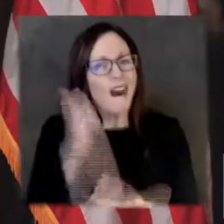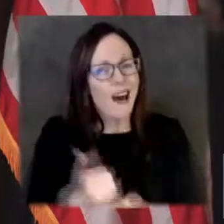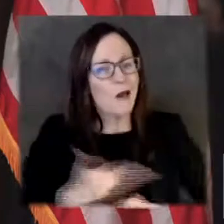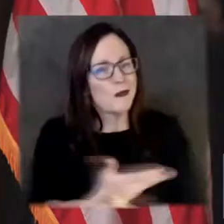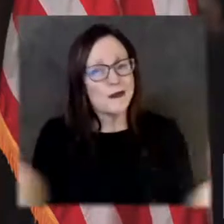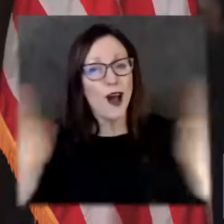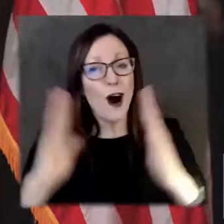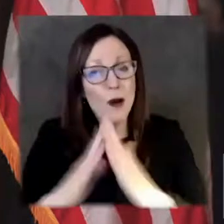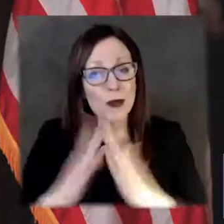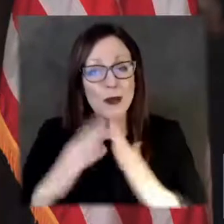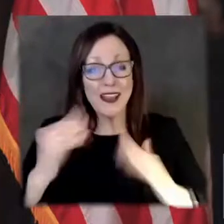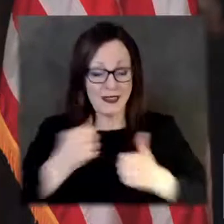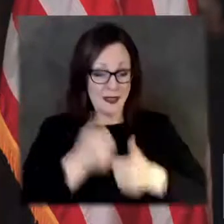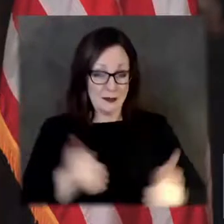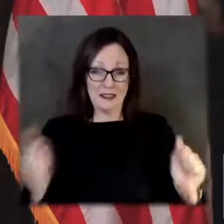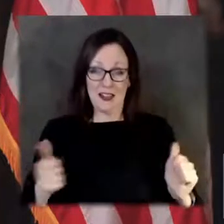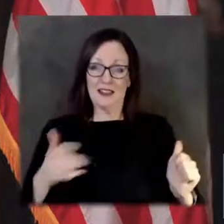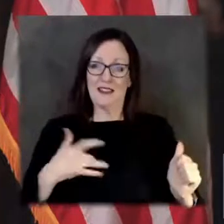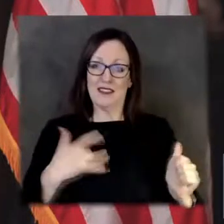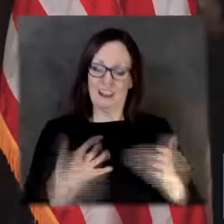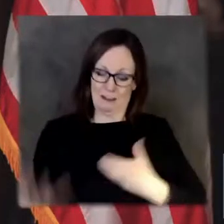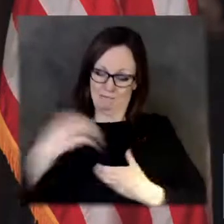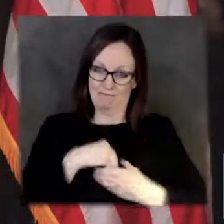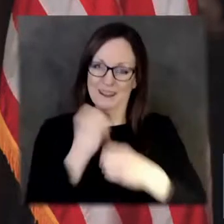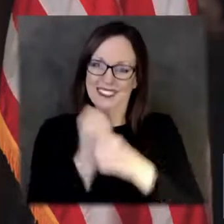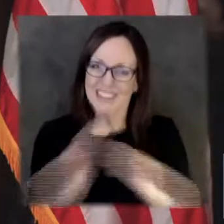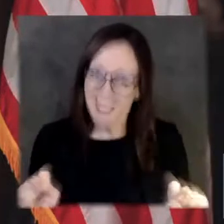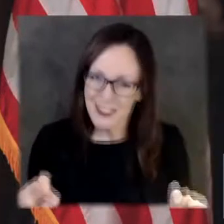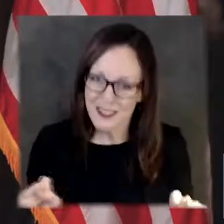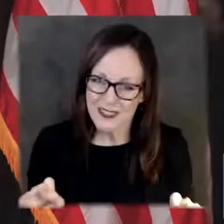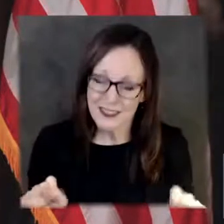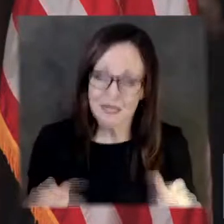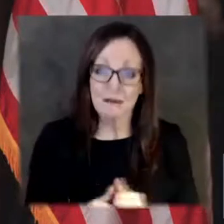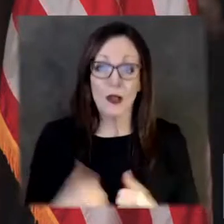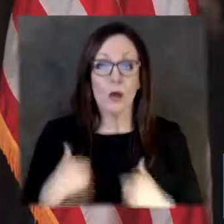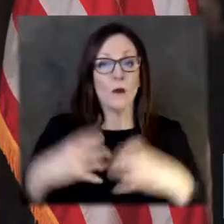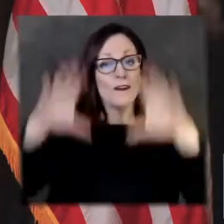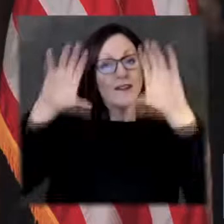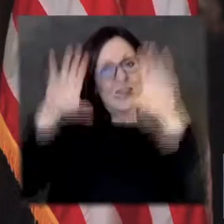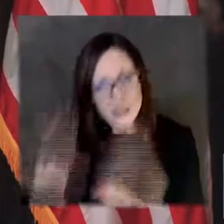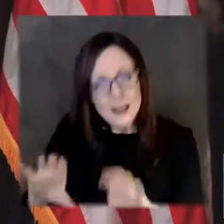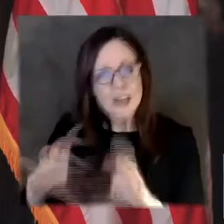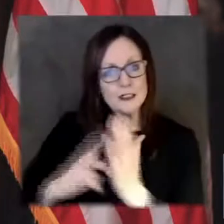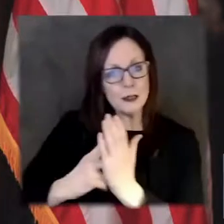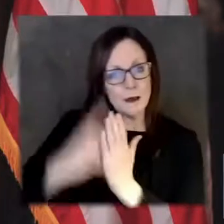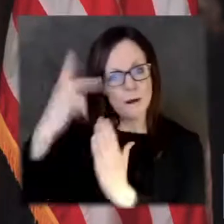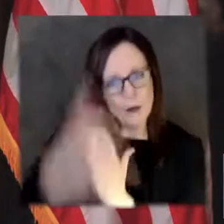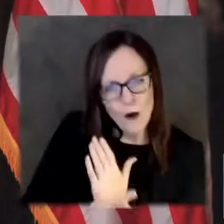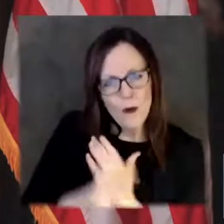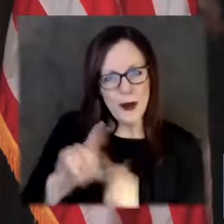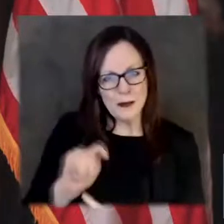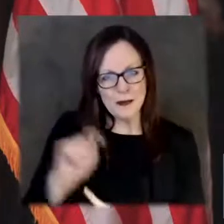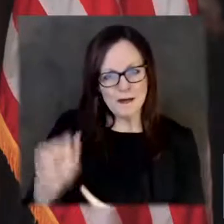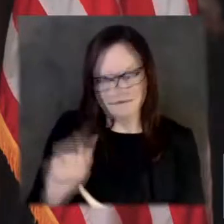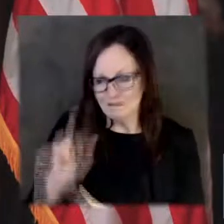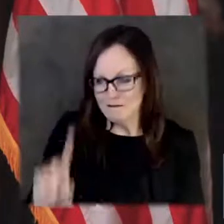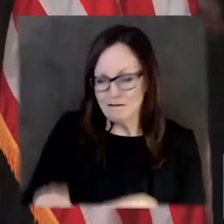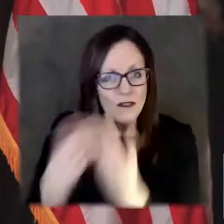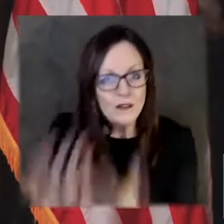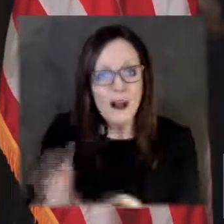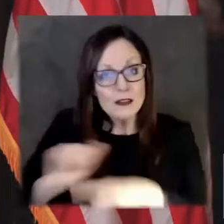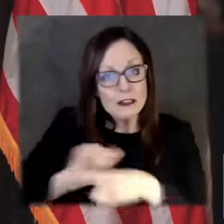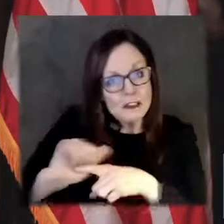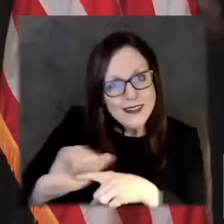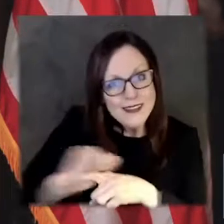release program to include programs that are evidence-based to reduce recidivism, like education, work training, and